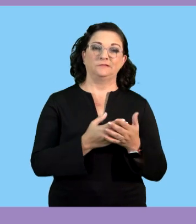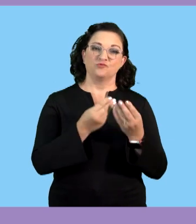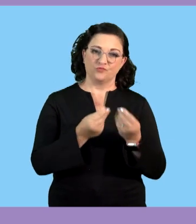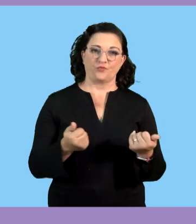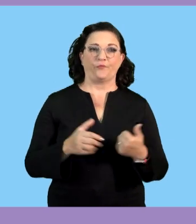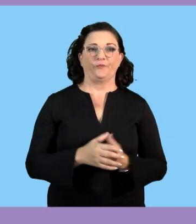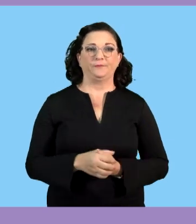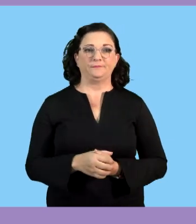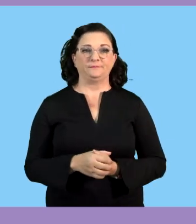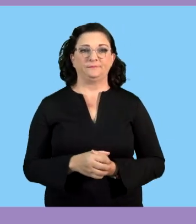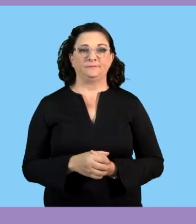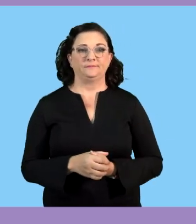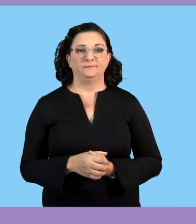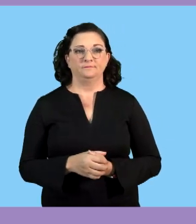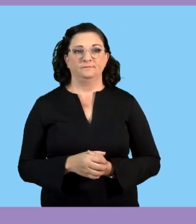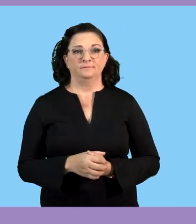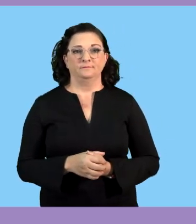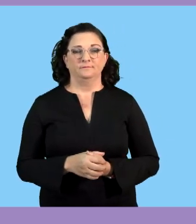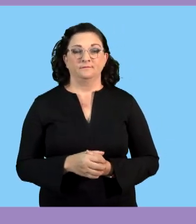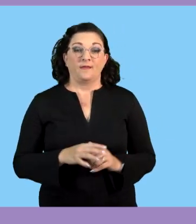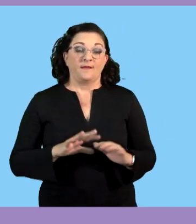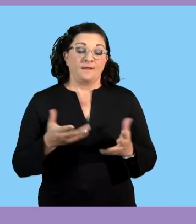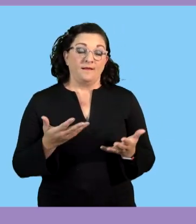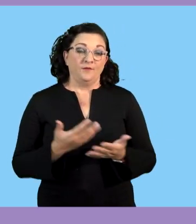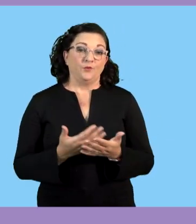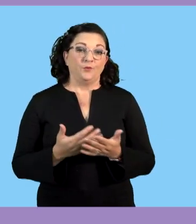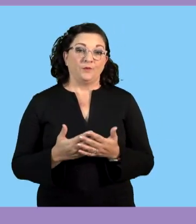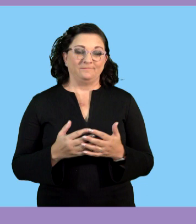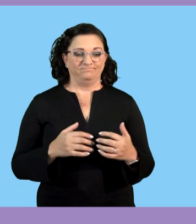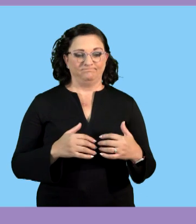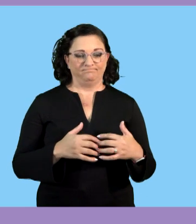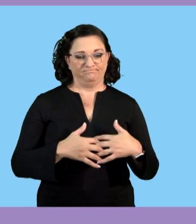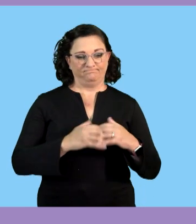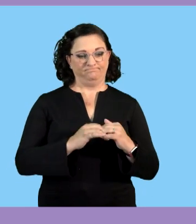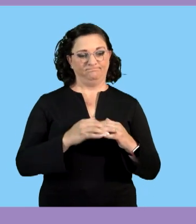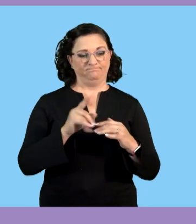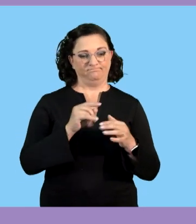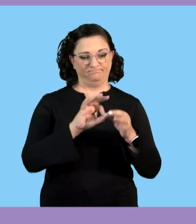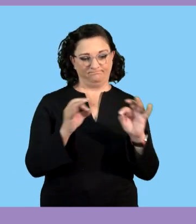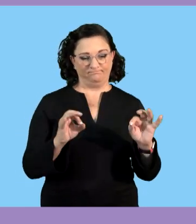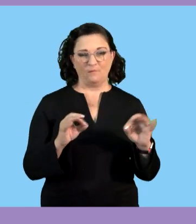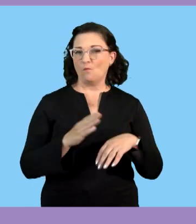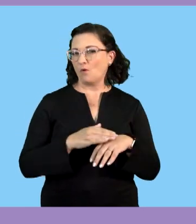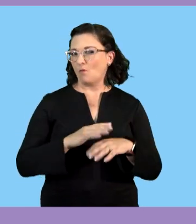for that equation. What are other ways that we can use to set up an equation?